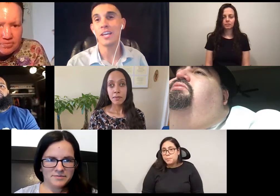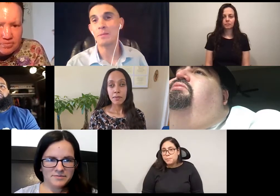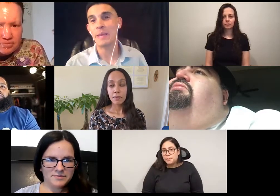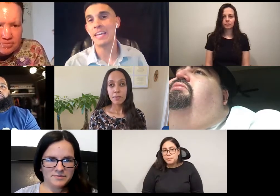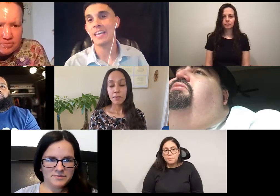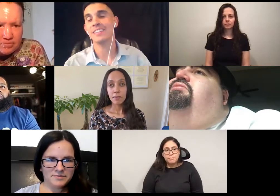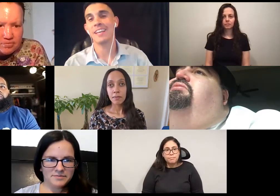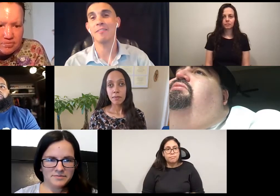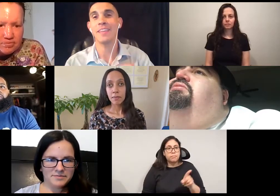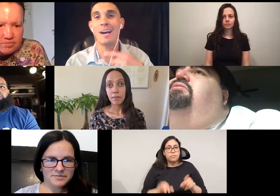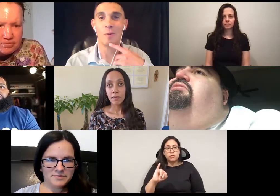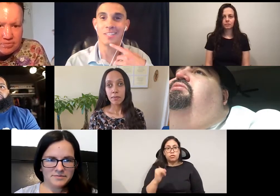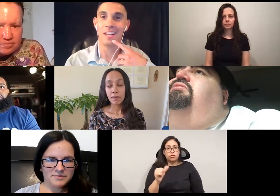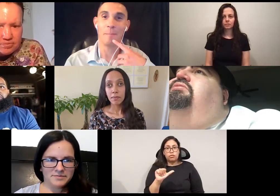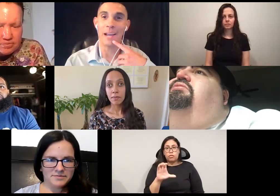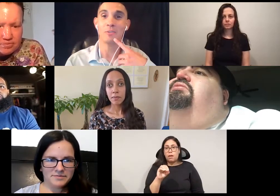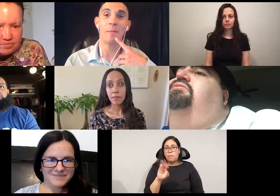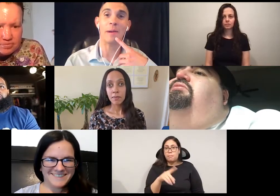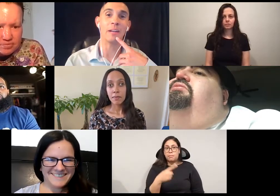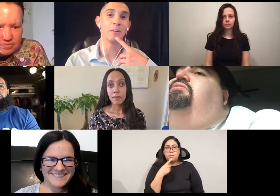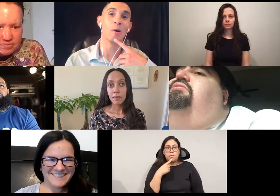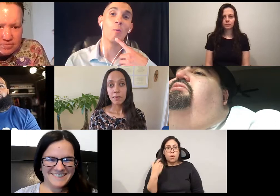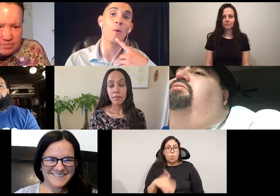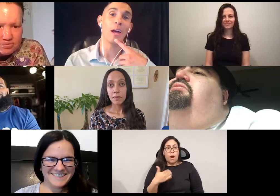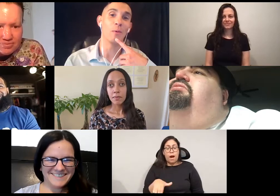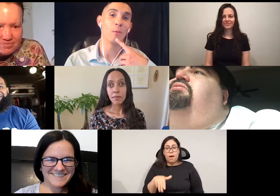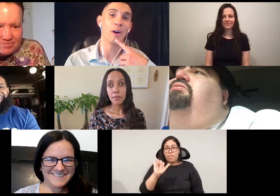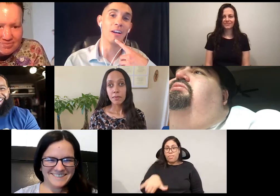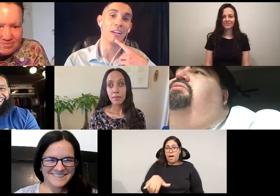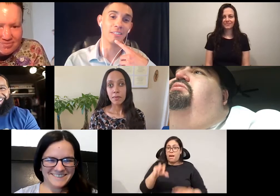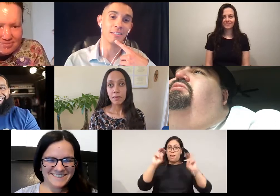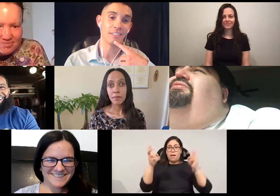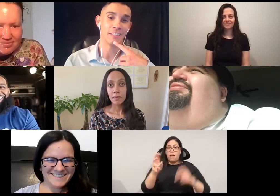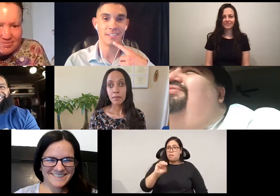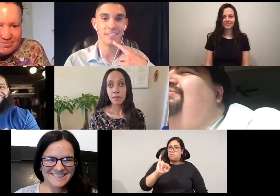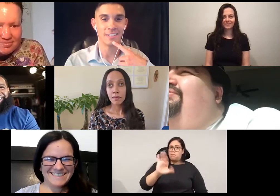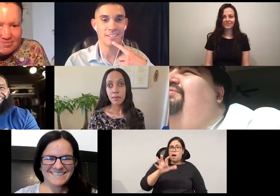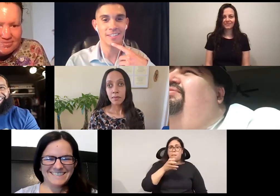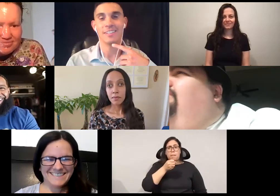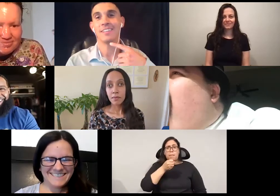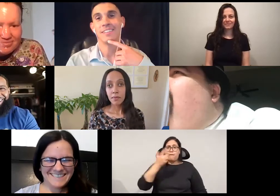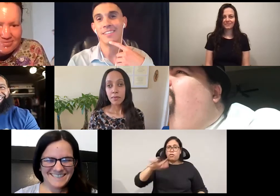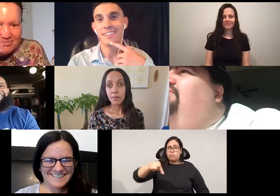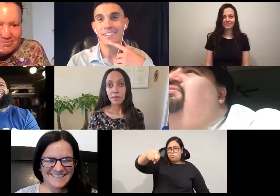This is Jacob speaking. If that wasn't a mic drop, I don't know what was.